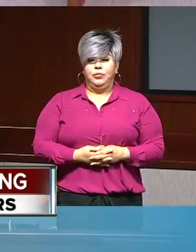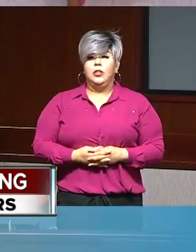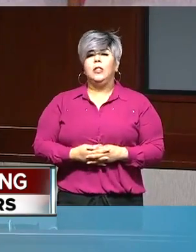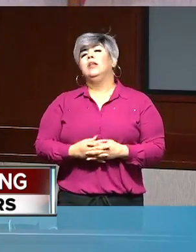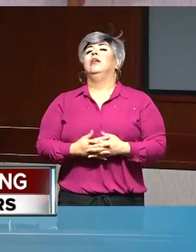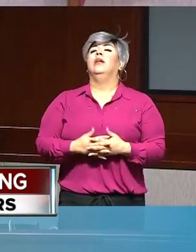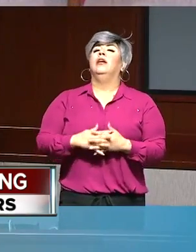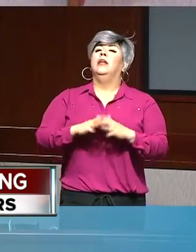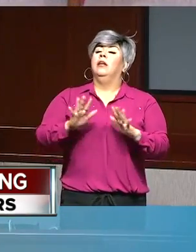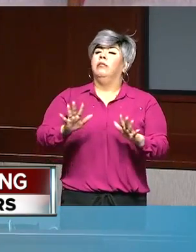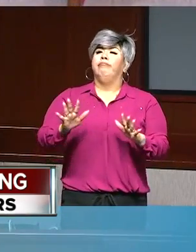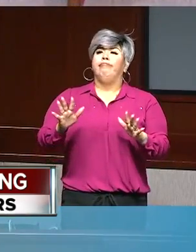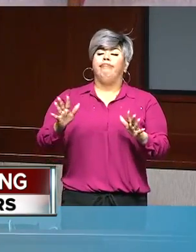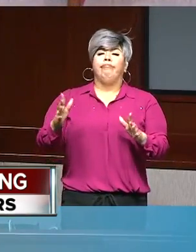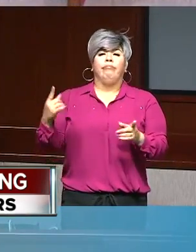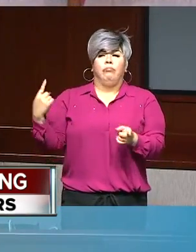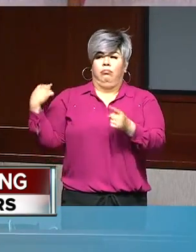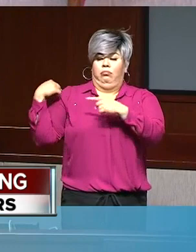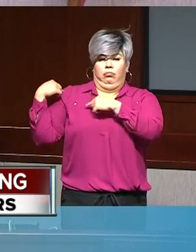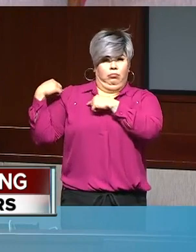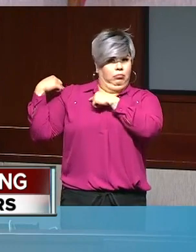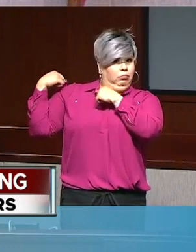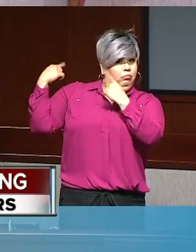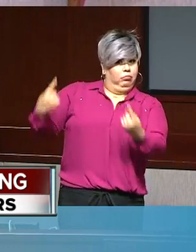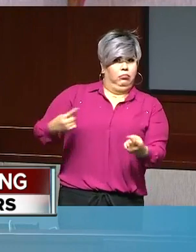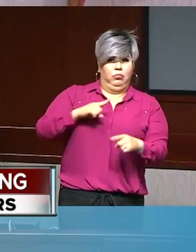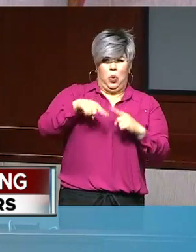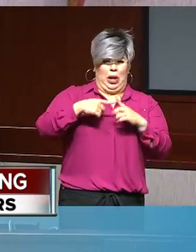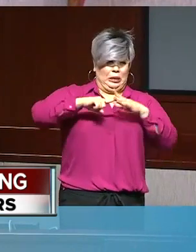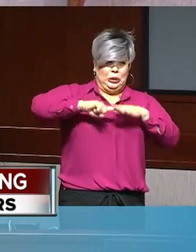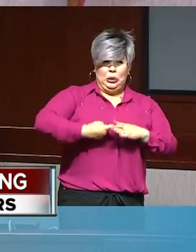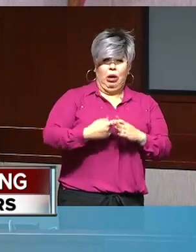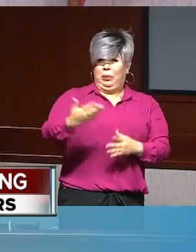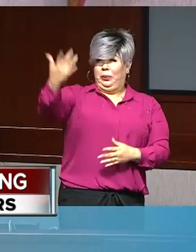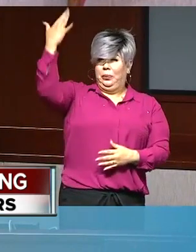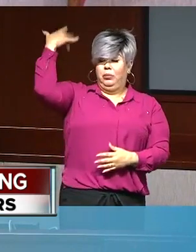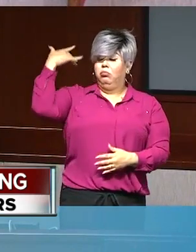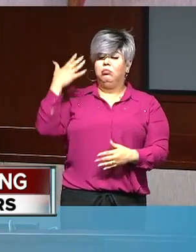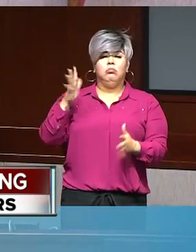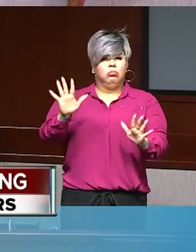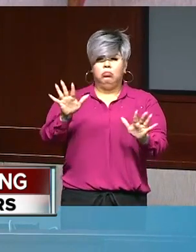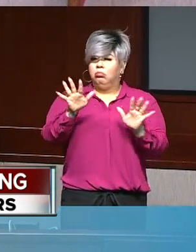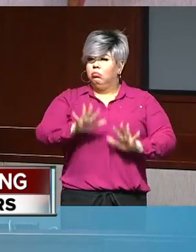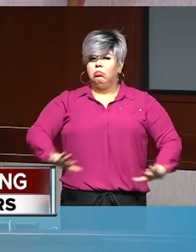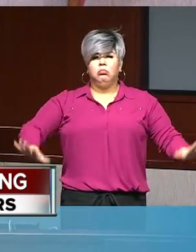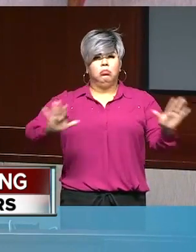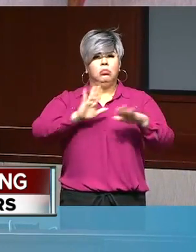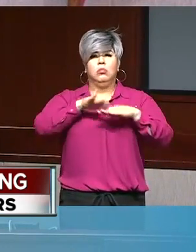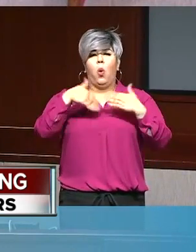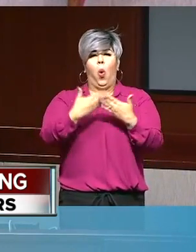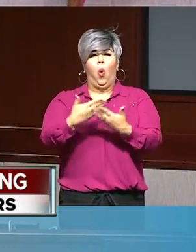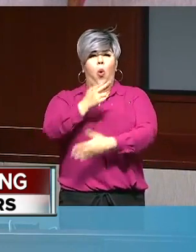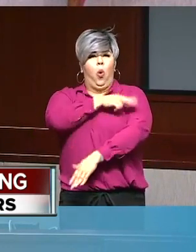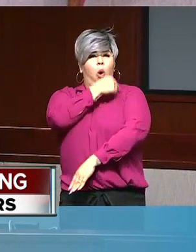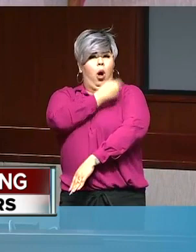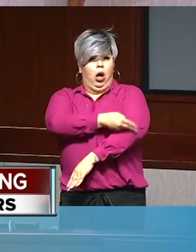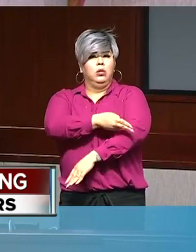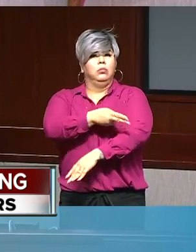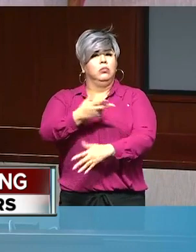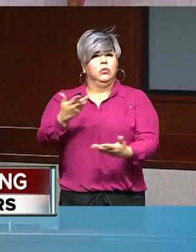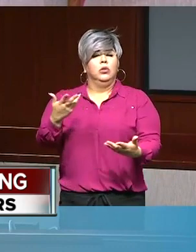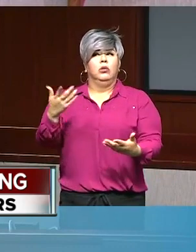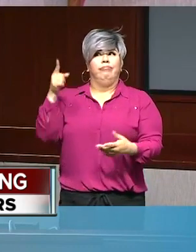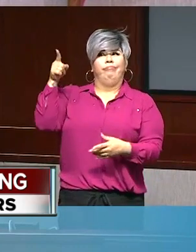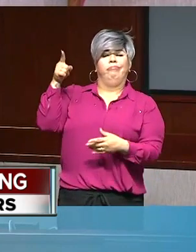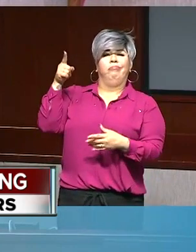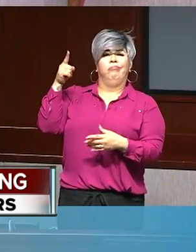So from the very beginning of this pandemic, all the hospitals, as requested by the State Department of Public Health, has asked us